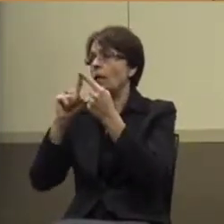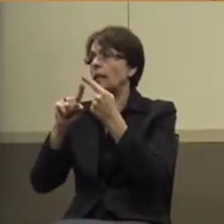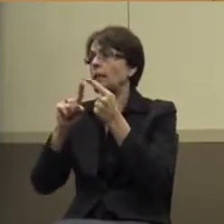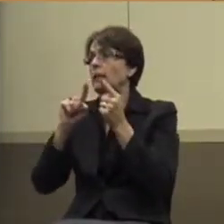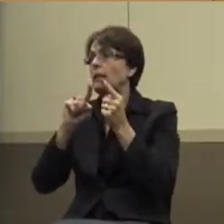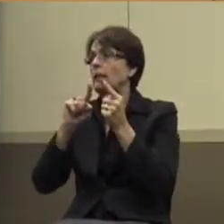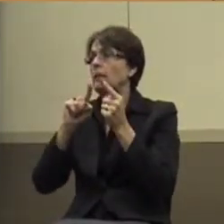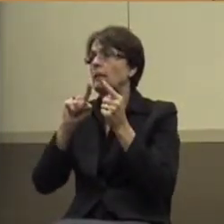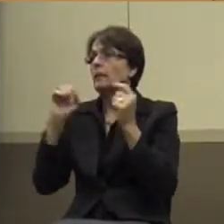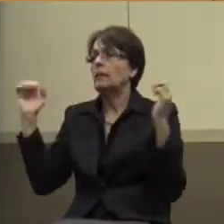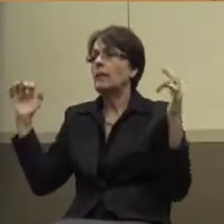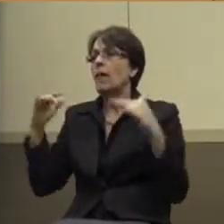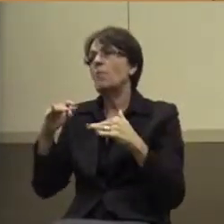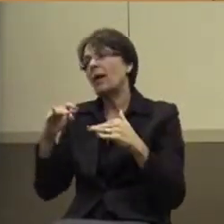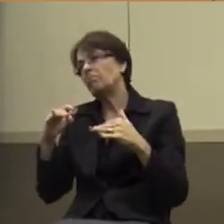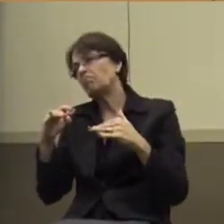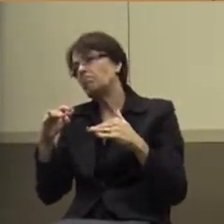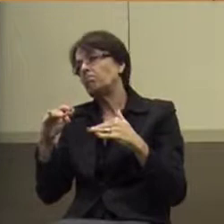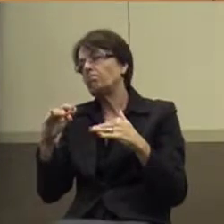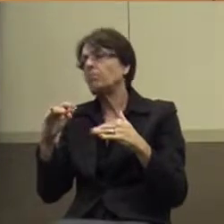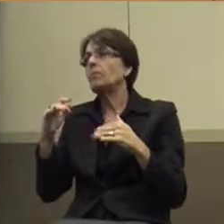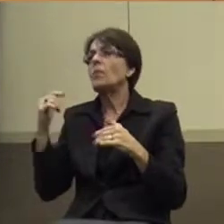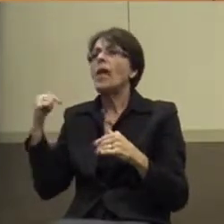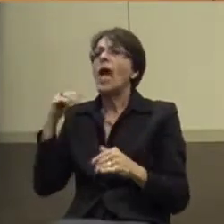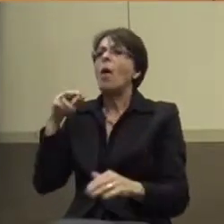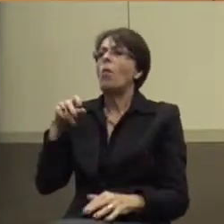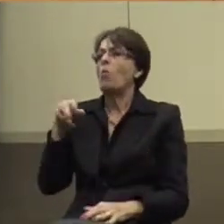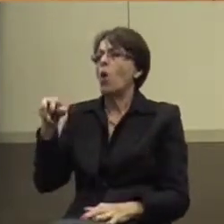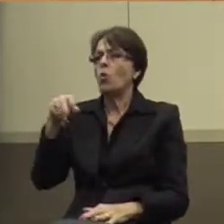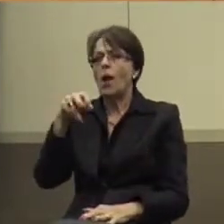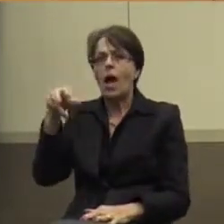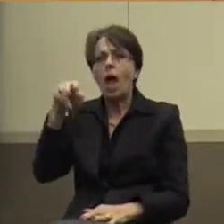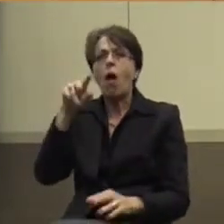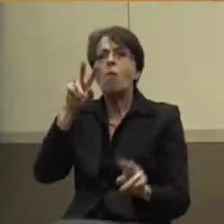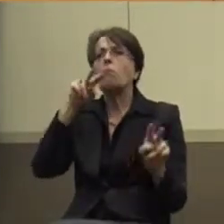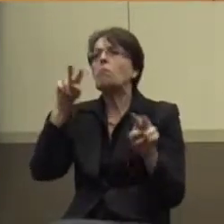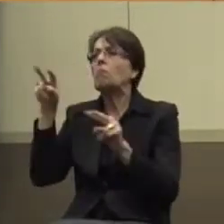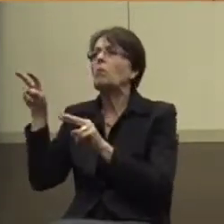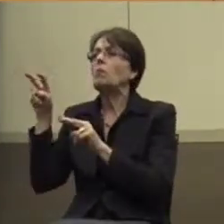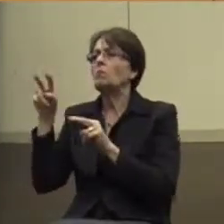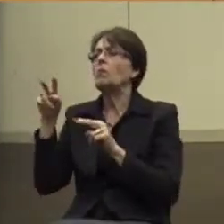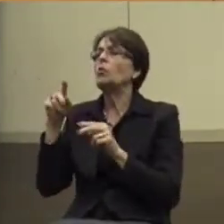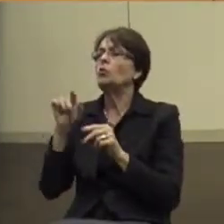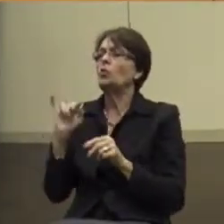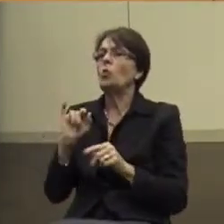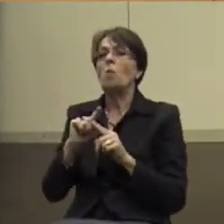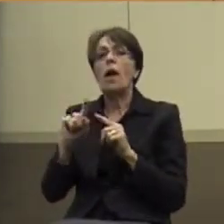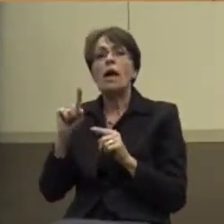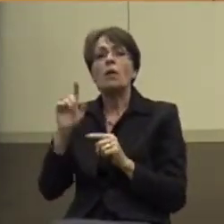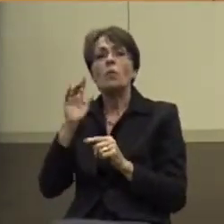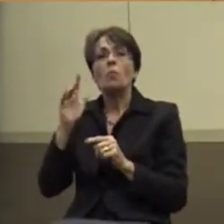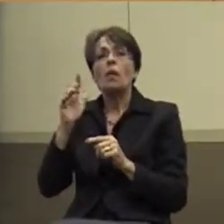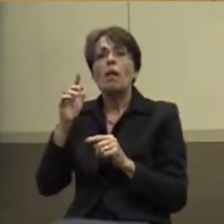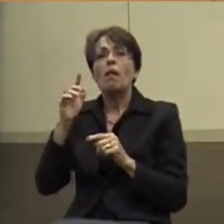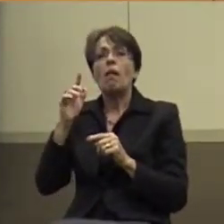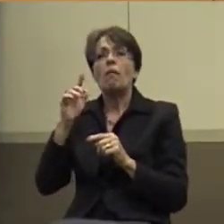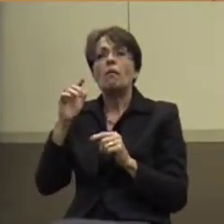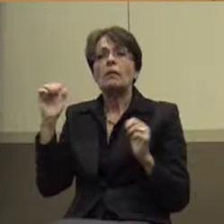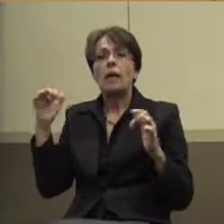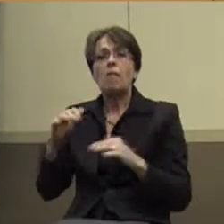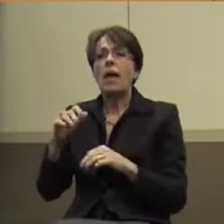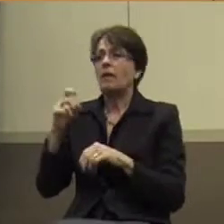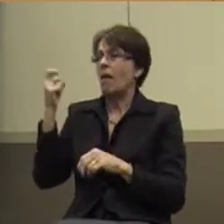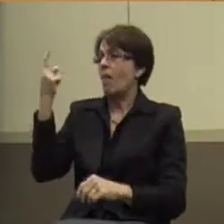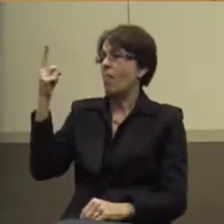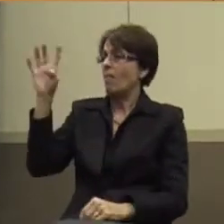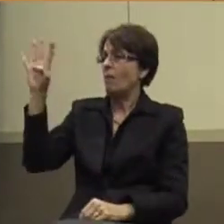maybe like I'll walk around too, but we'll come back in like by 11:45 and then like start going through